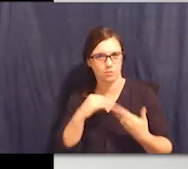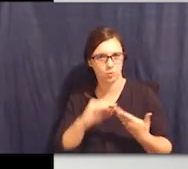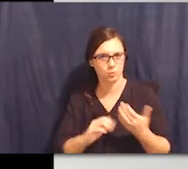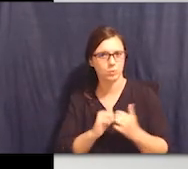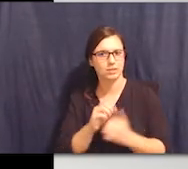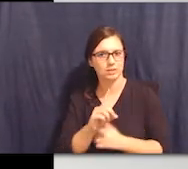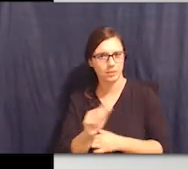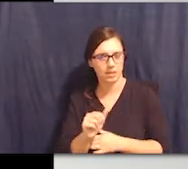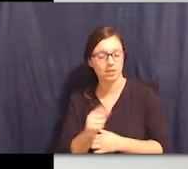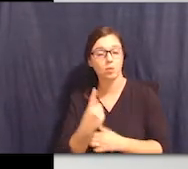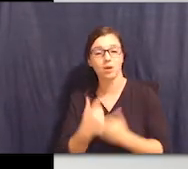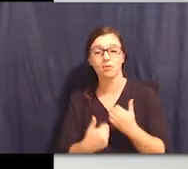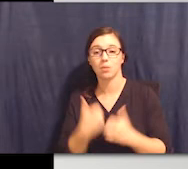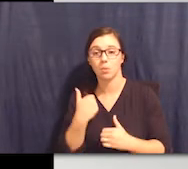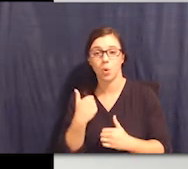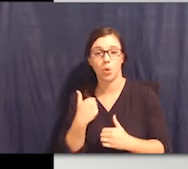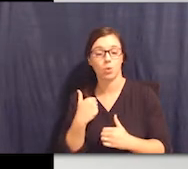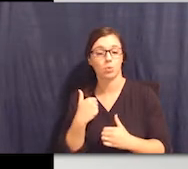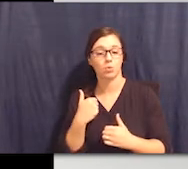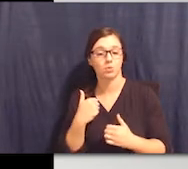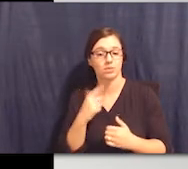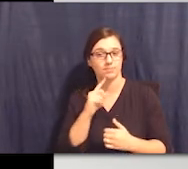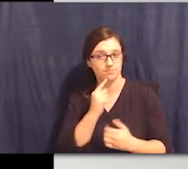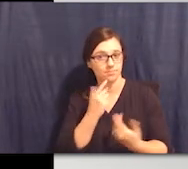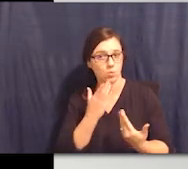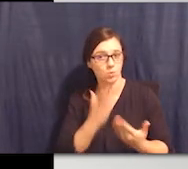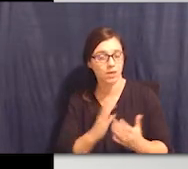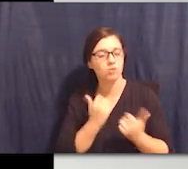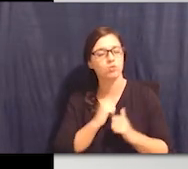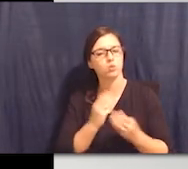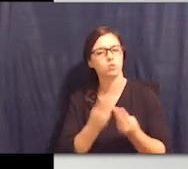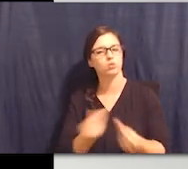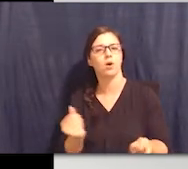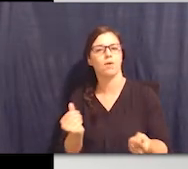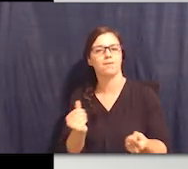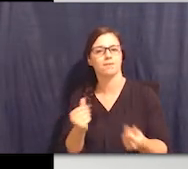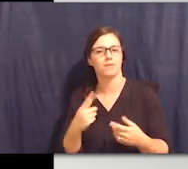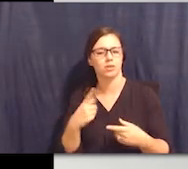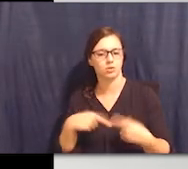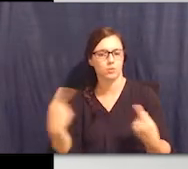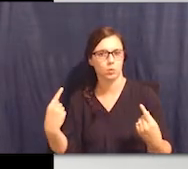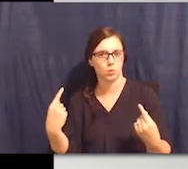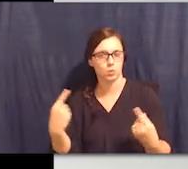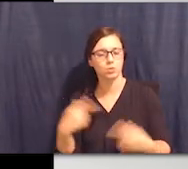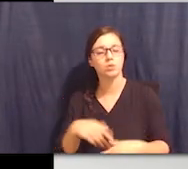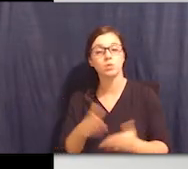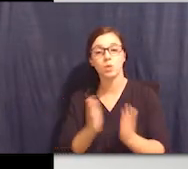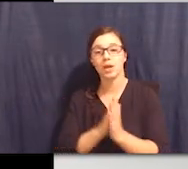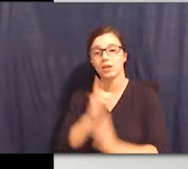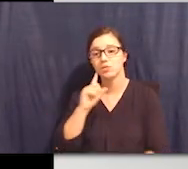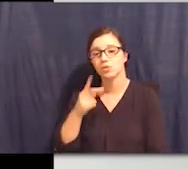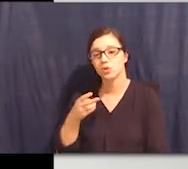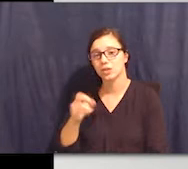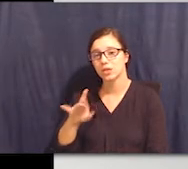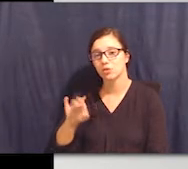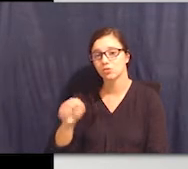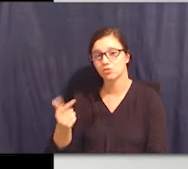disabilities. It's one of the most contentious ways to try to solve a dispute. It's when you ask for a hearing